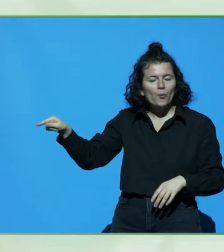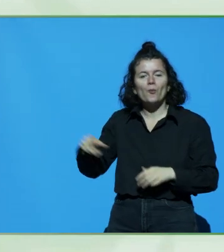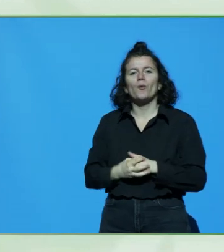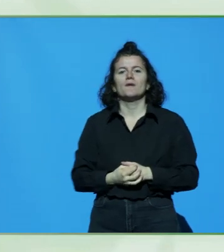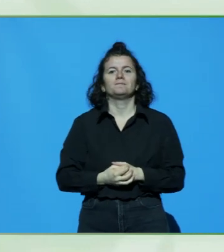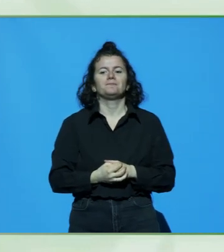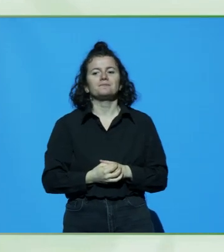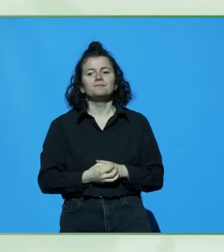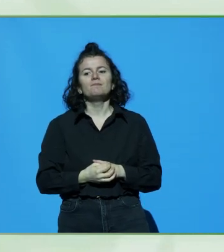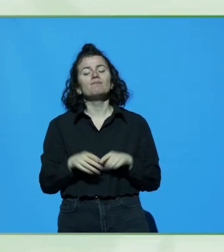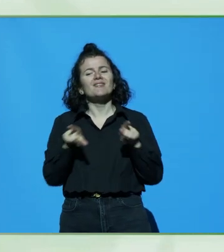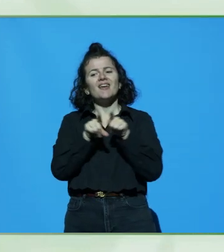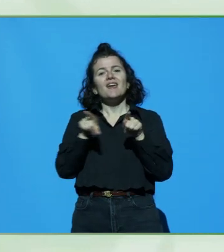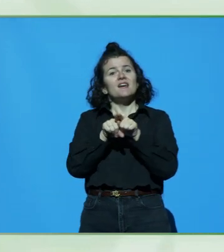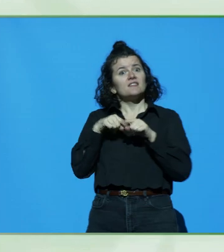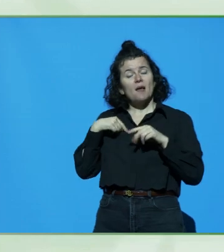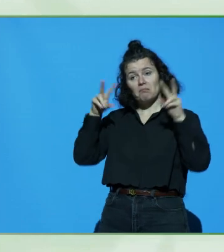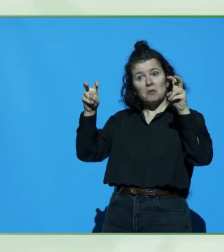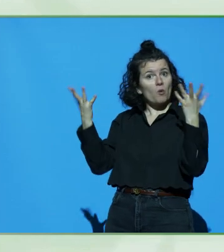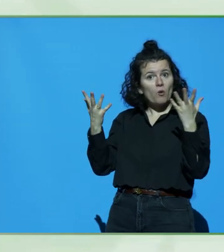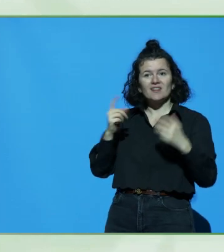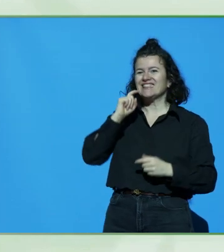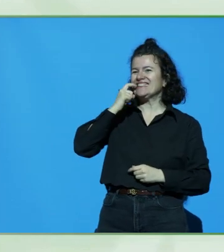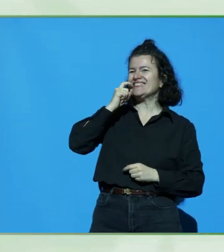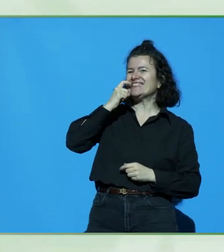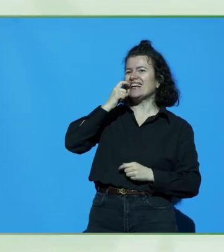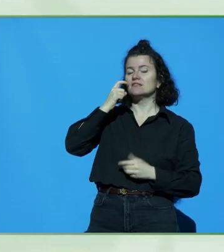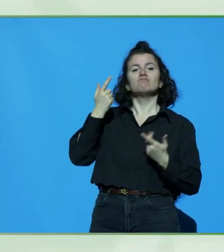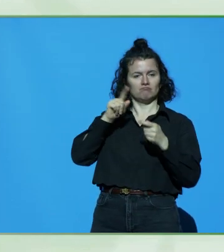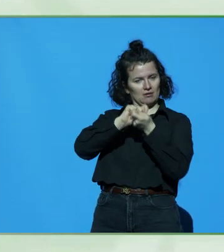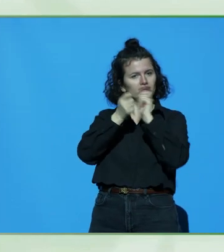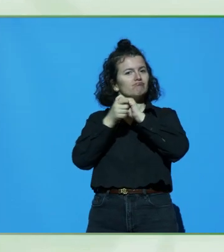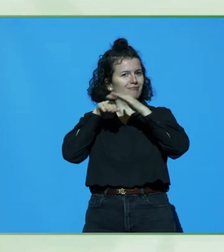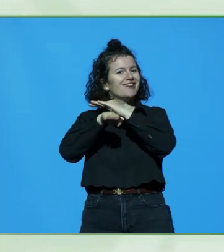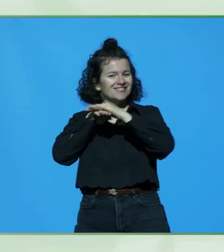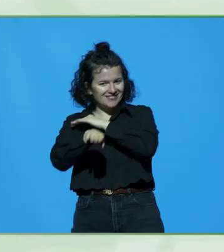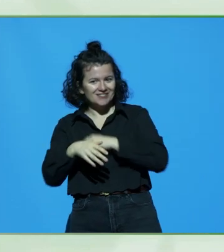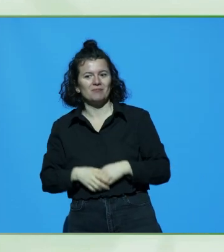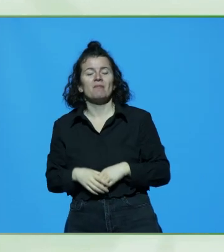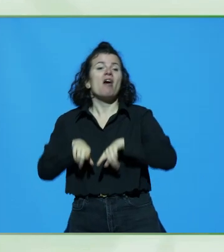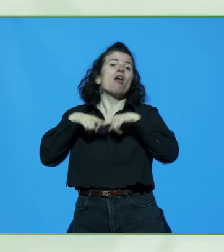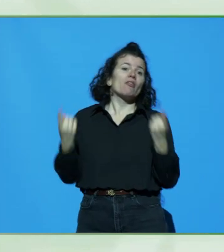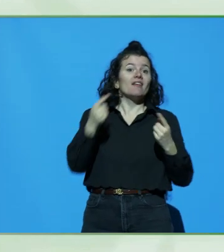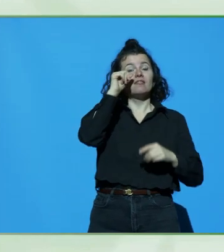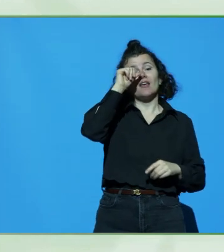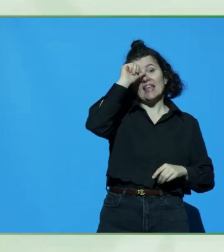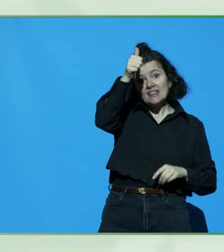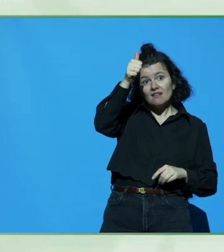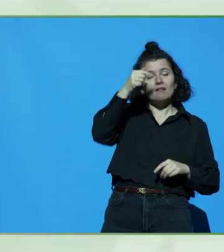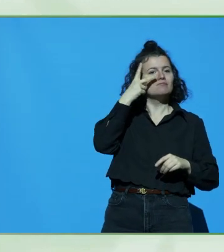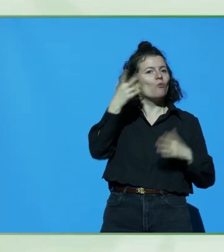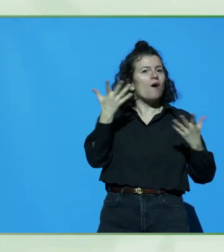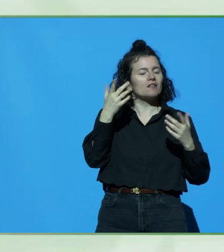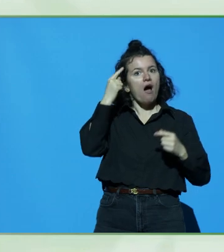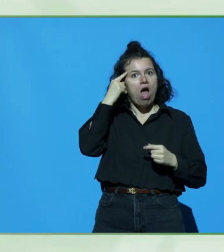dental care more accessible to figuring out how to expand ramp availability in India. What was really magical about this was that